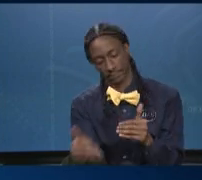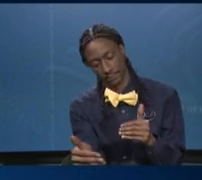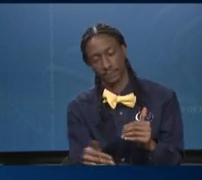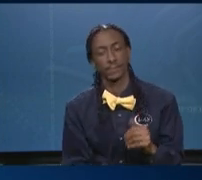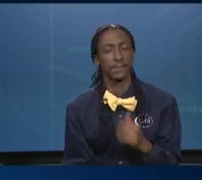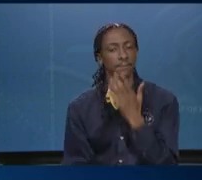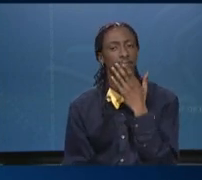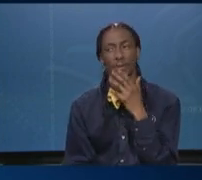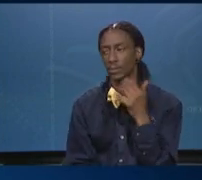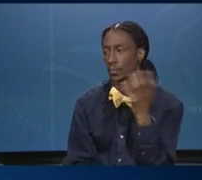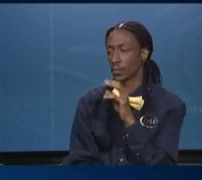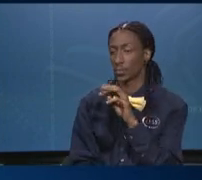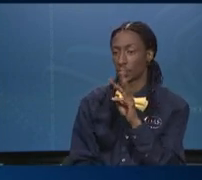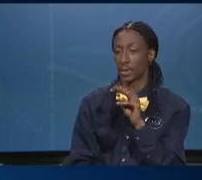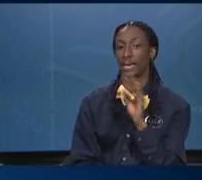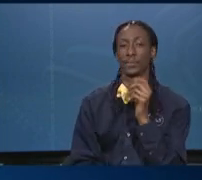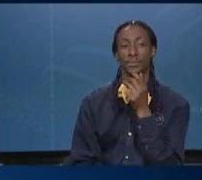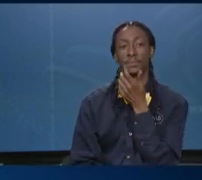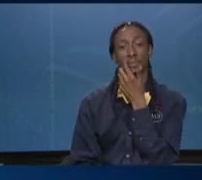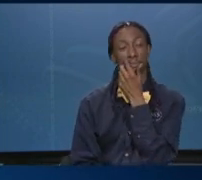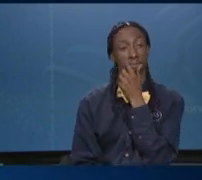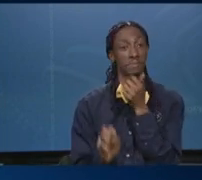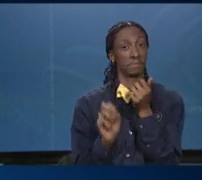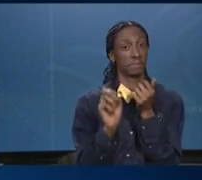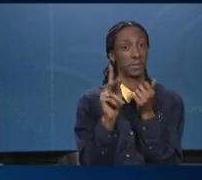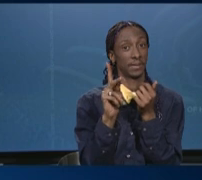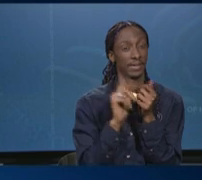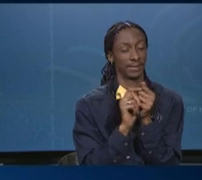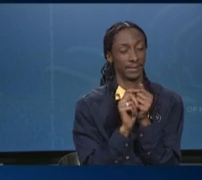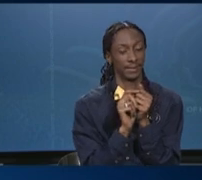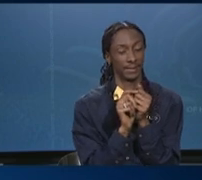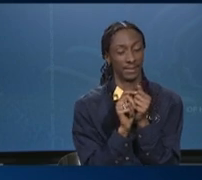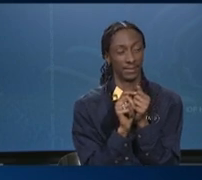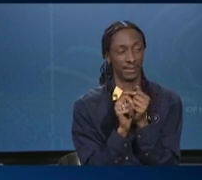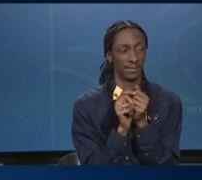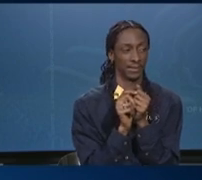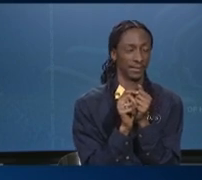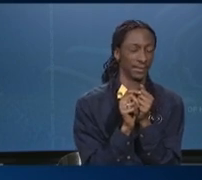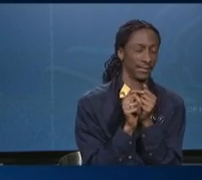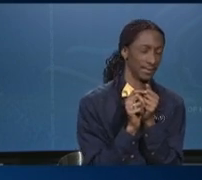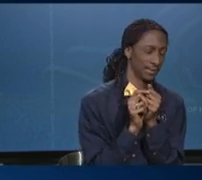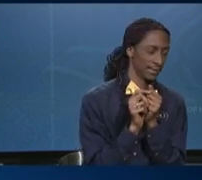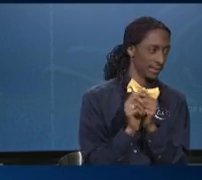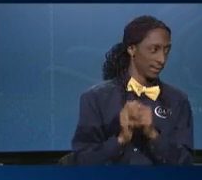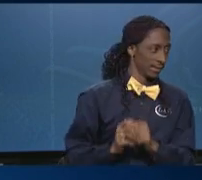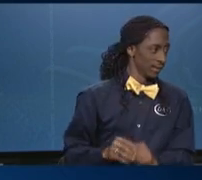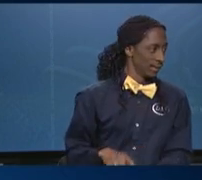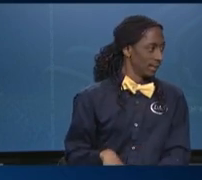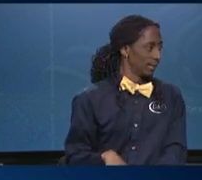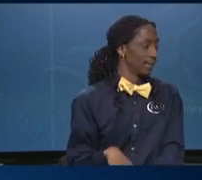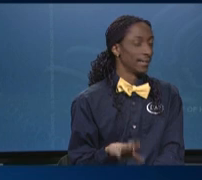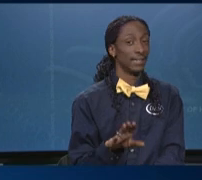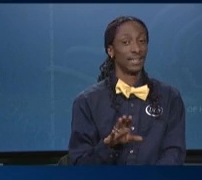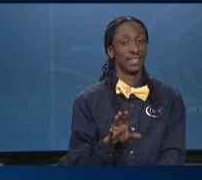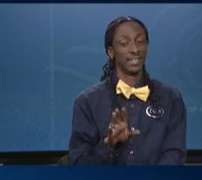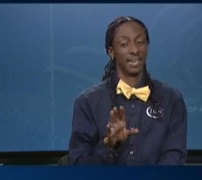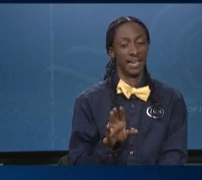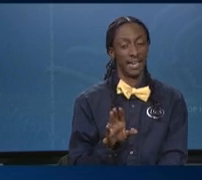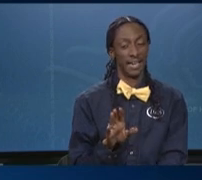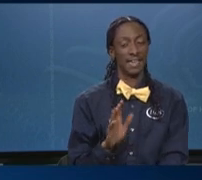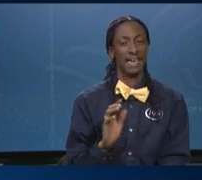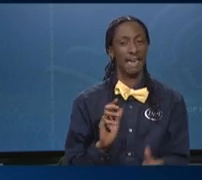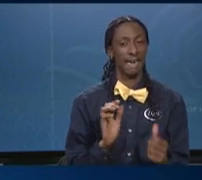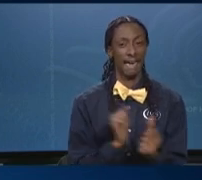Wow. Okay, now I have to say something. I mean, everything that